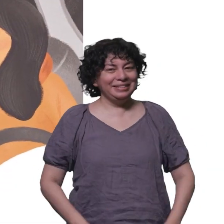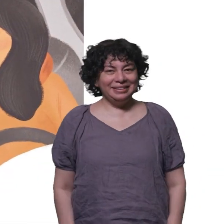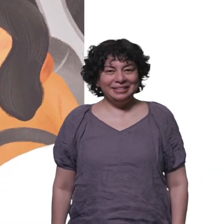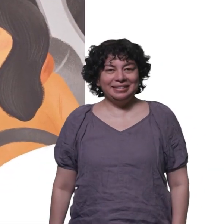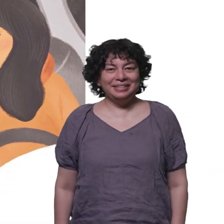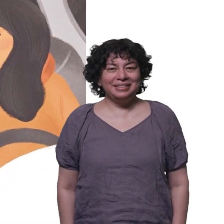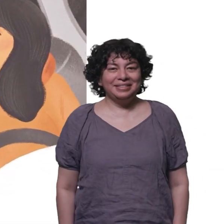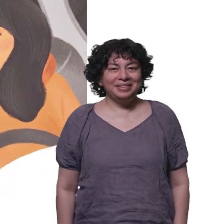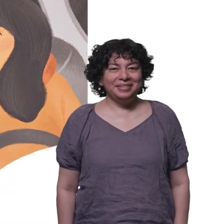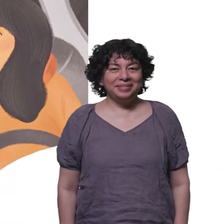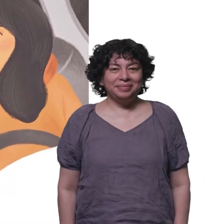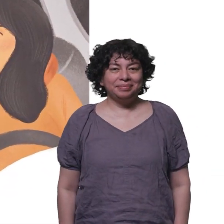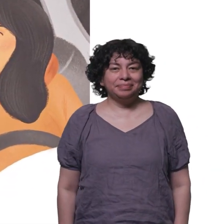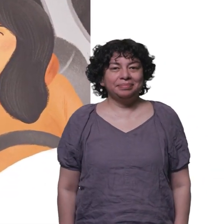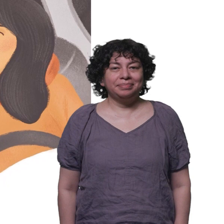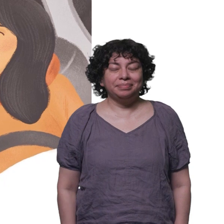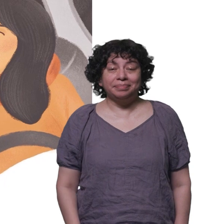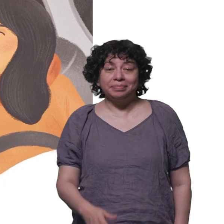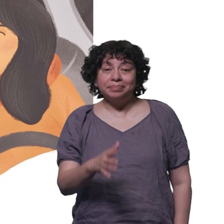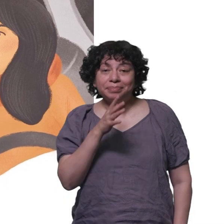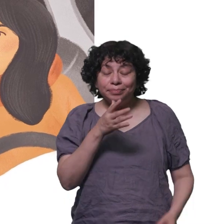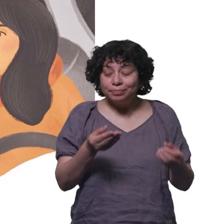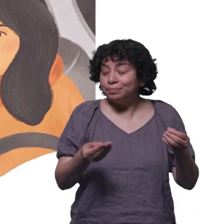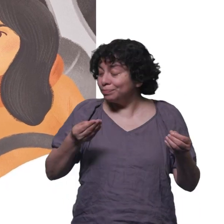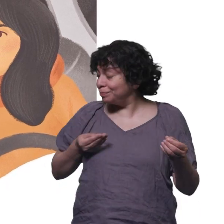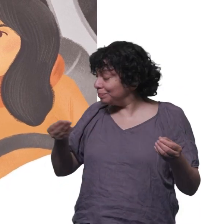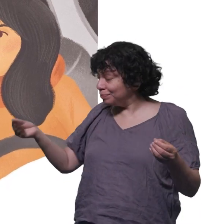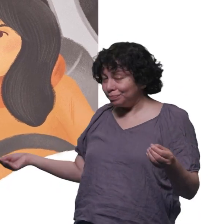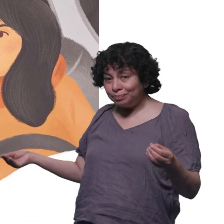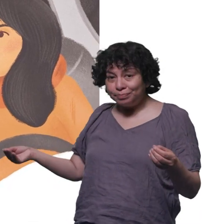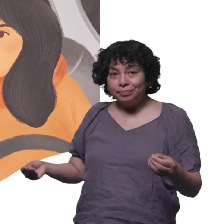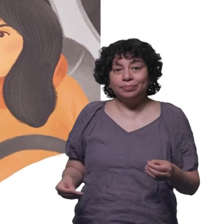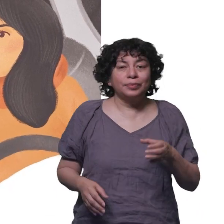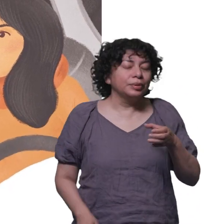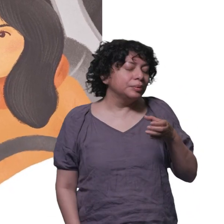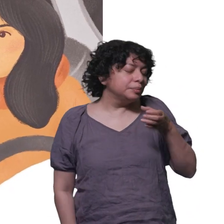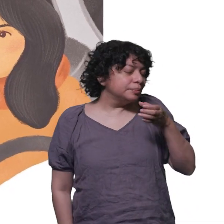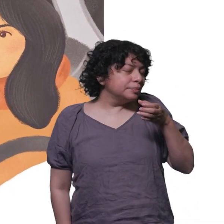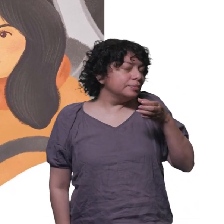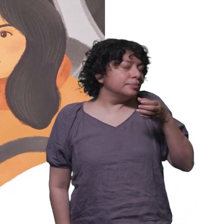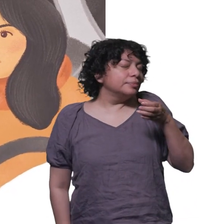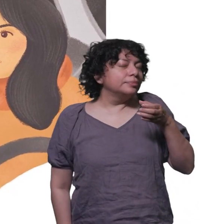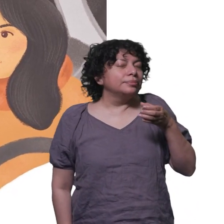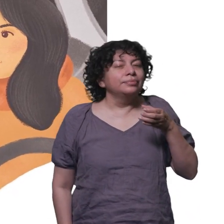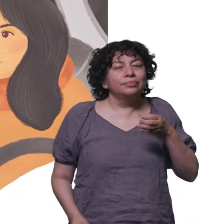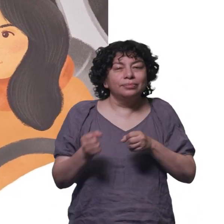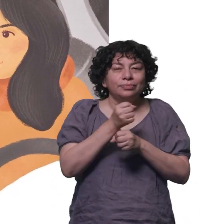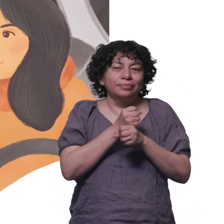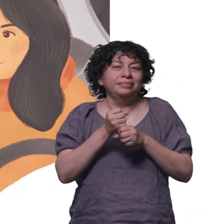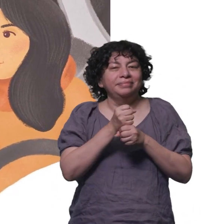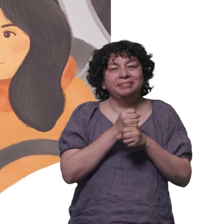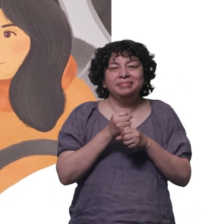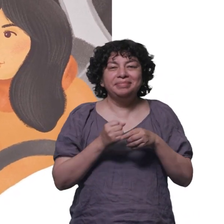the 3 of us say in sync. Mommy passes us our food and takes a whiff of her coffee.